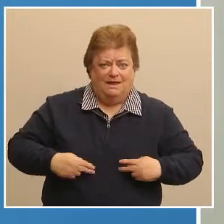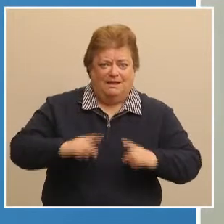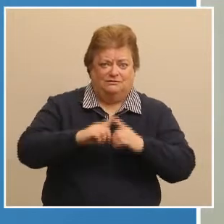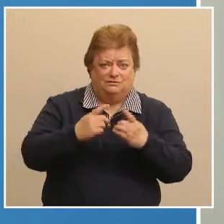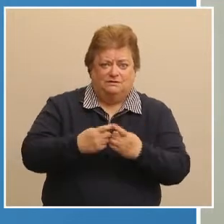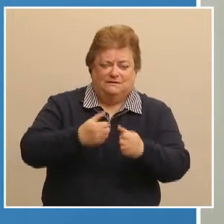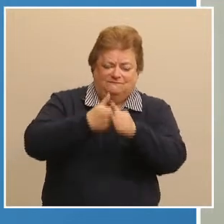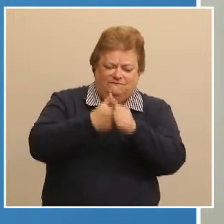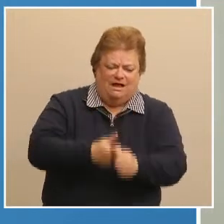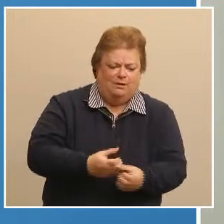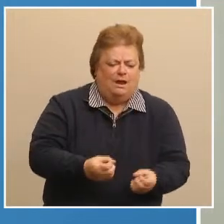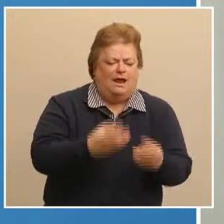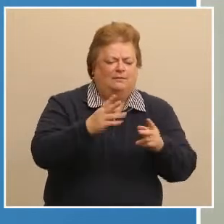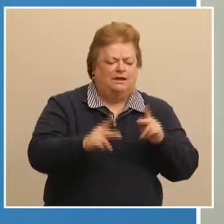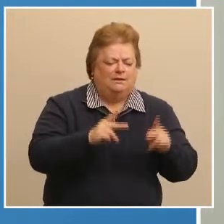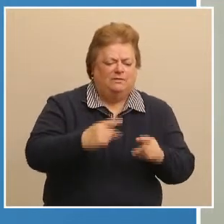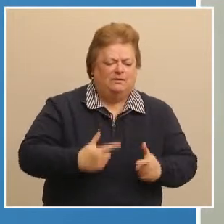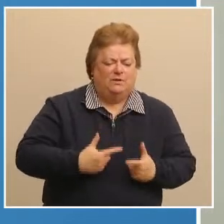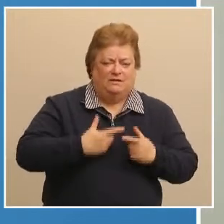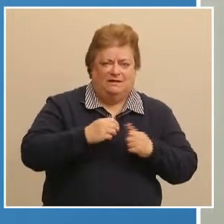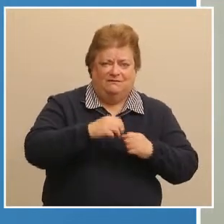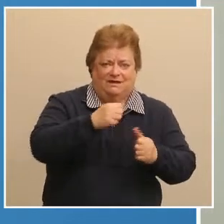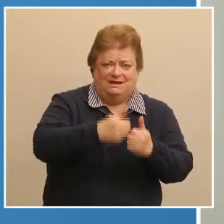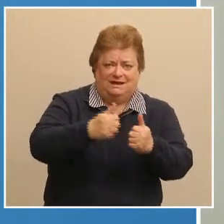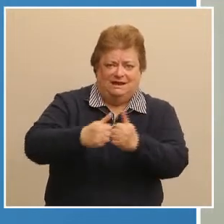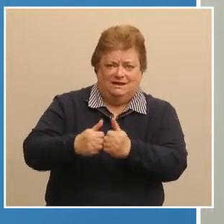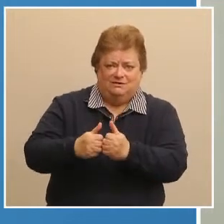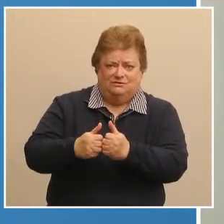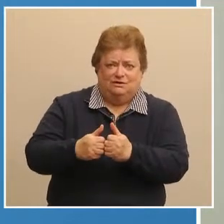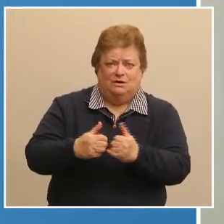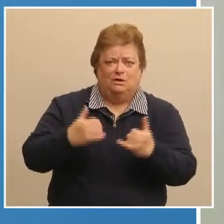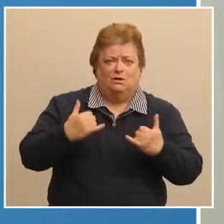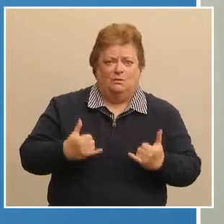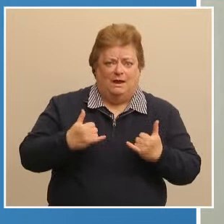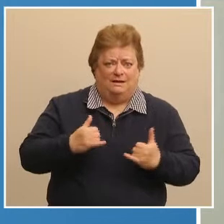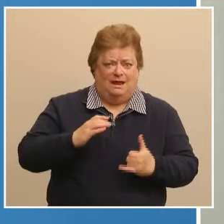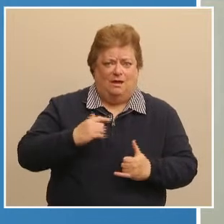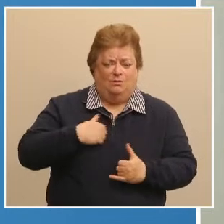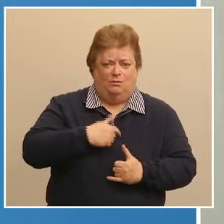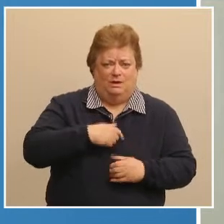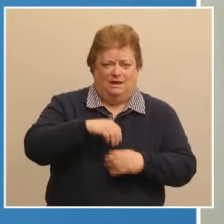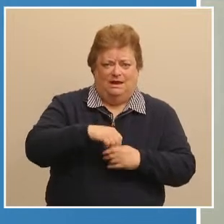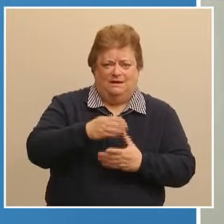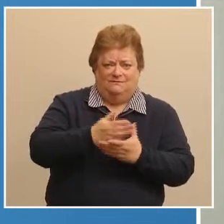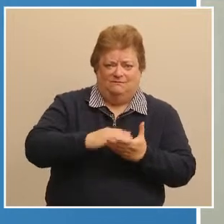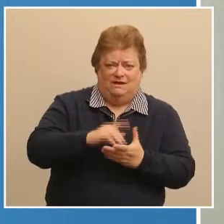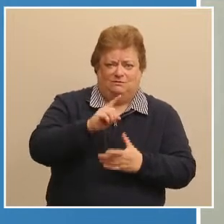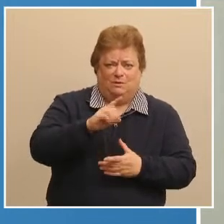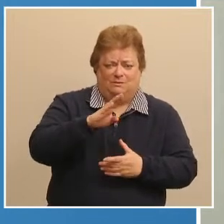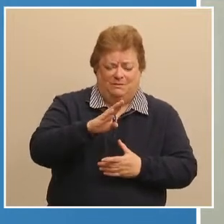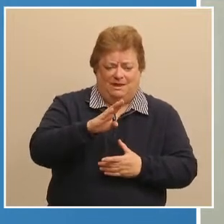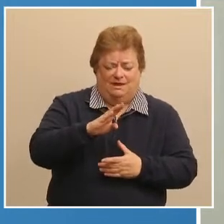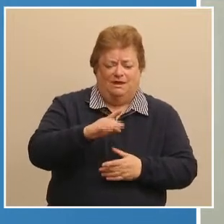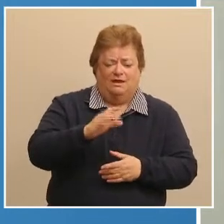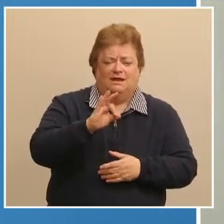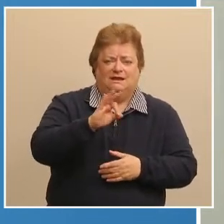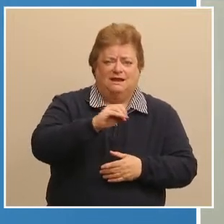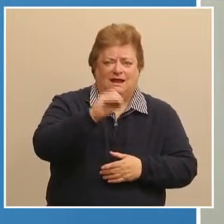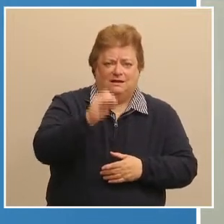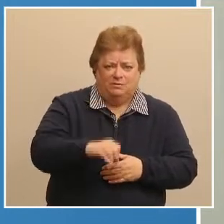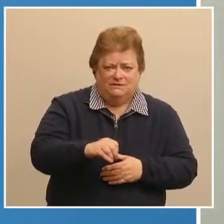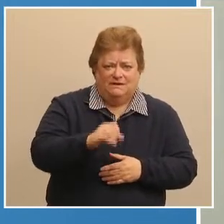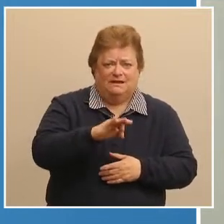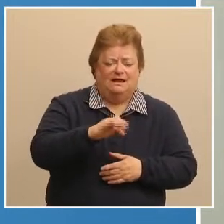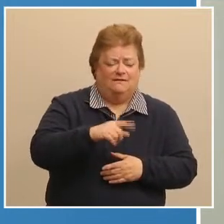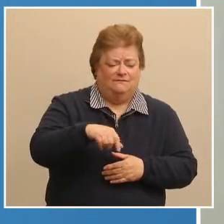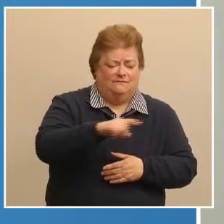population. As per state directives for our current phase, Phase 1B, 90% of the doses we receive must go to